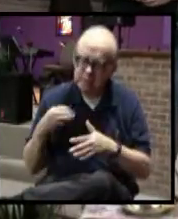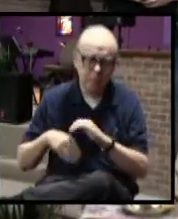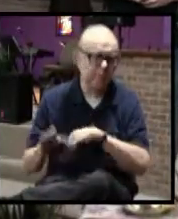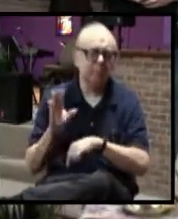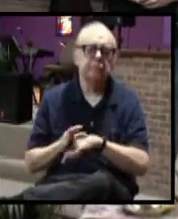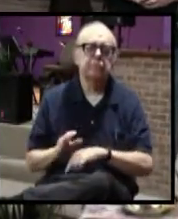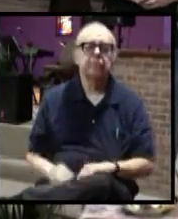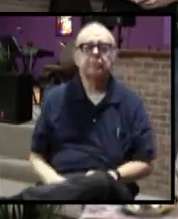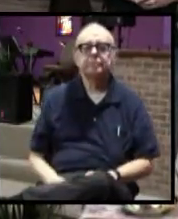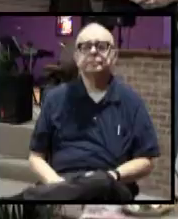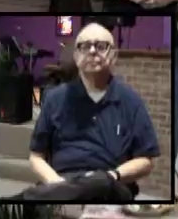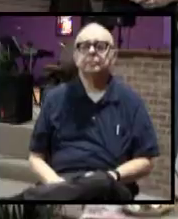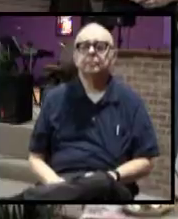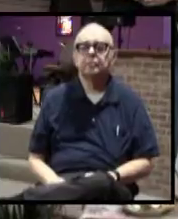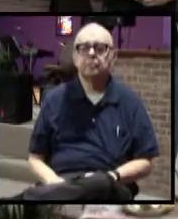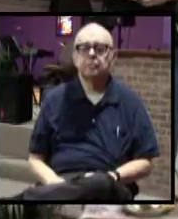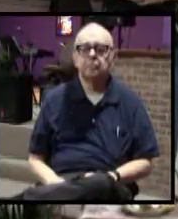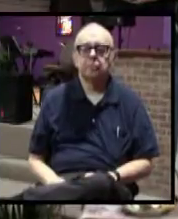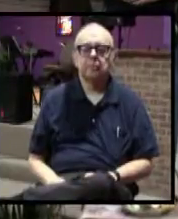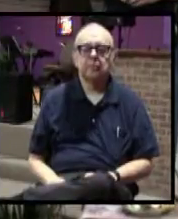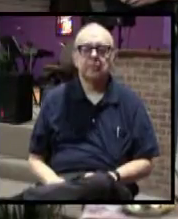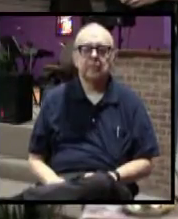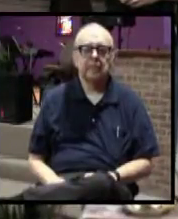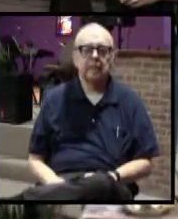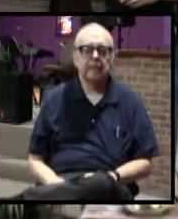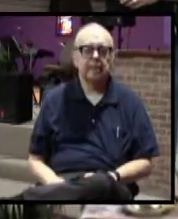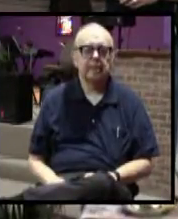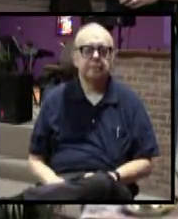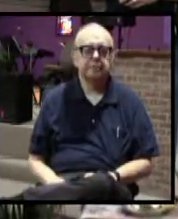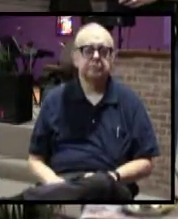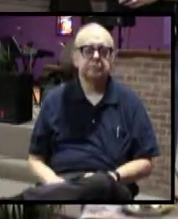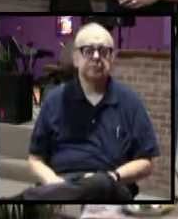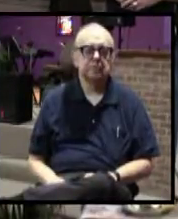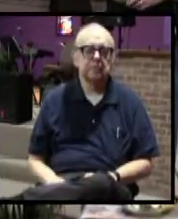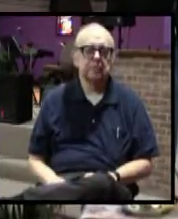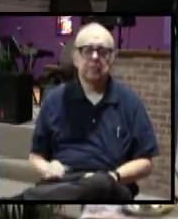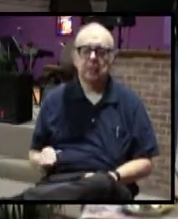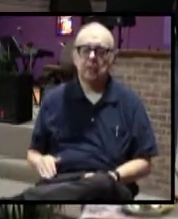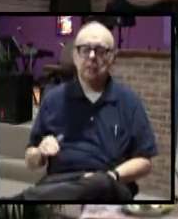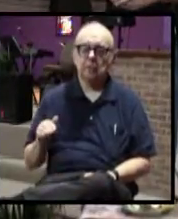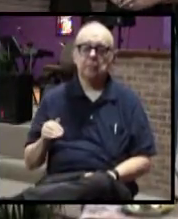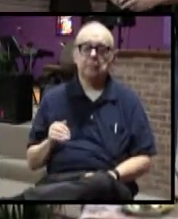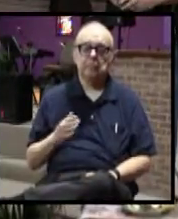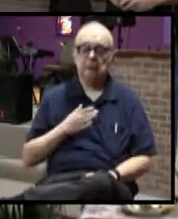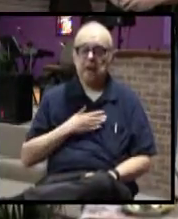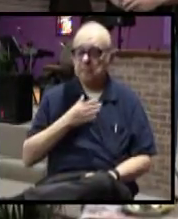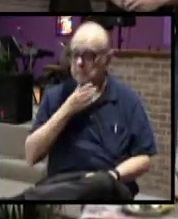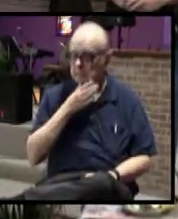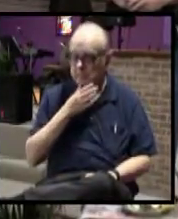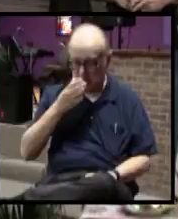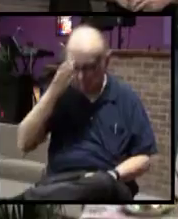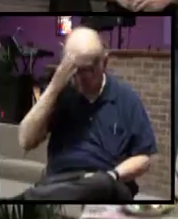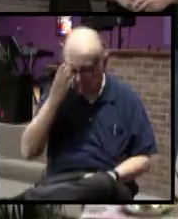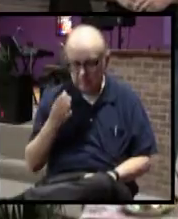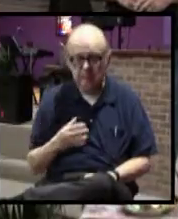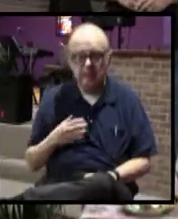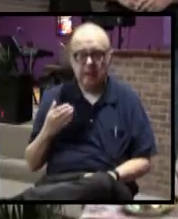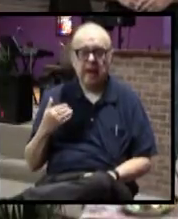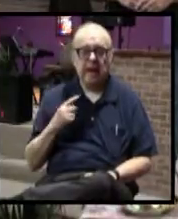grew up. My mom and dad